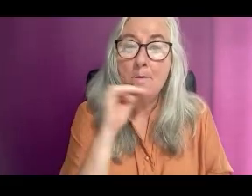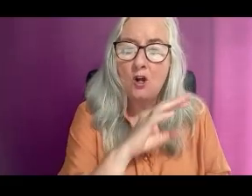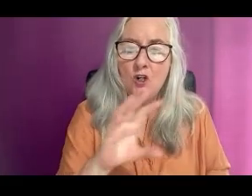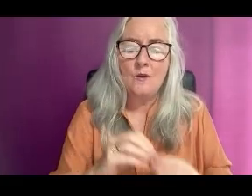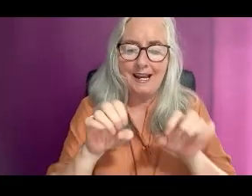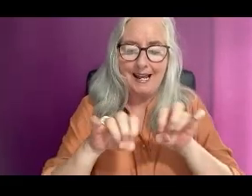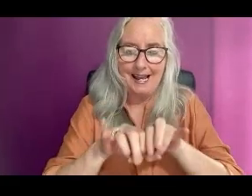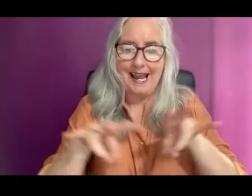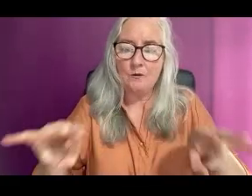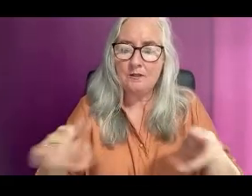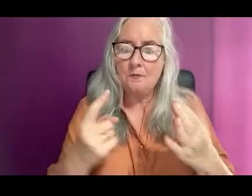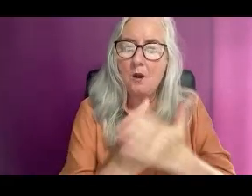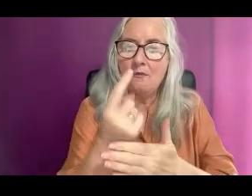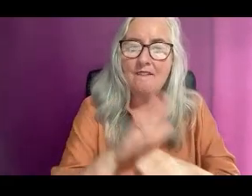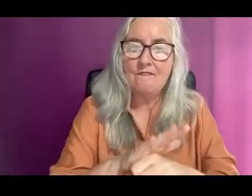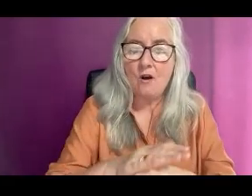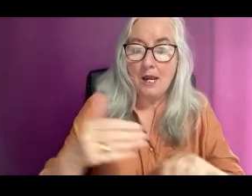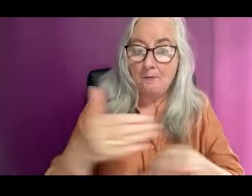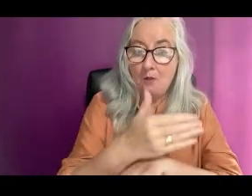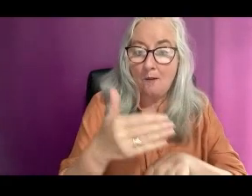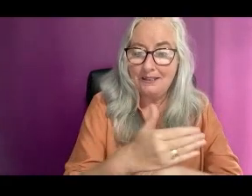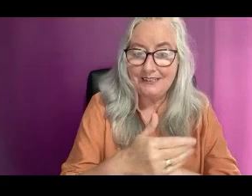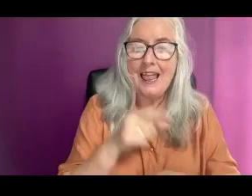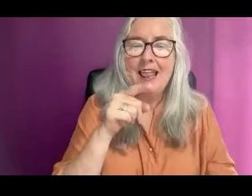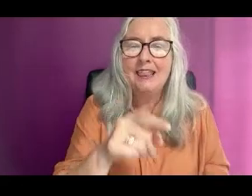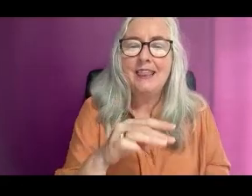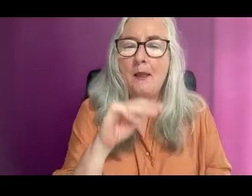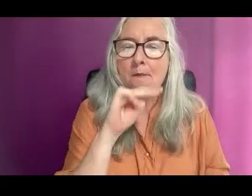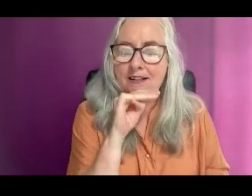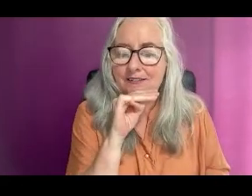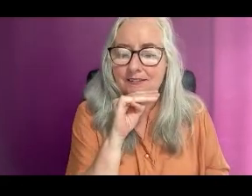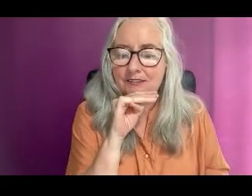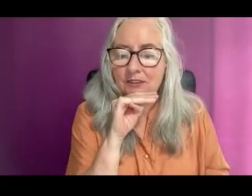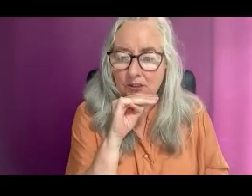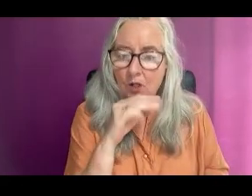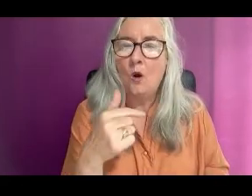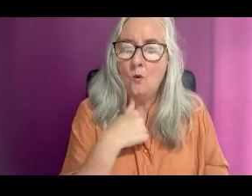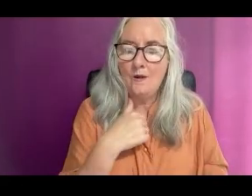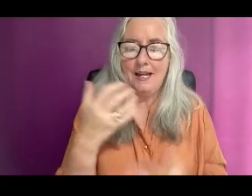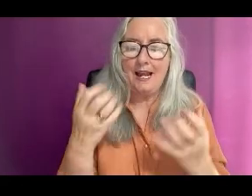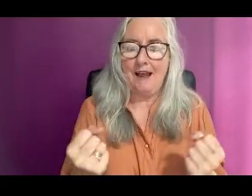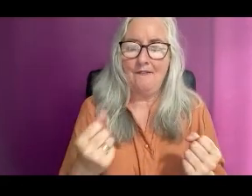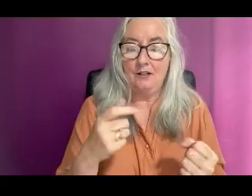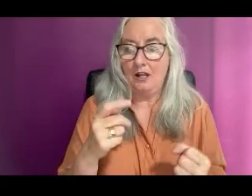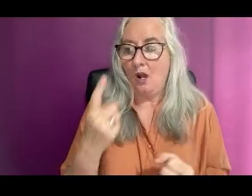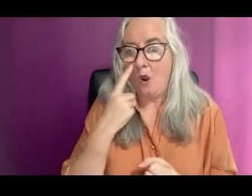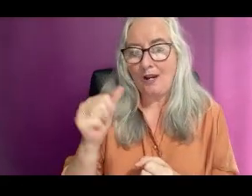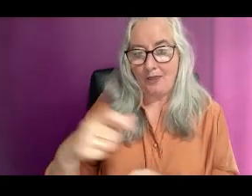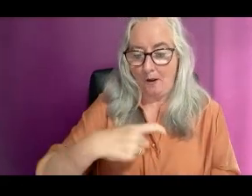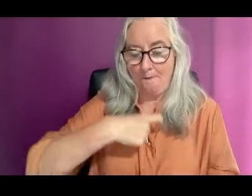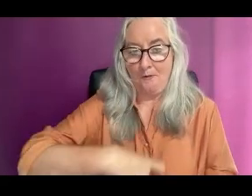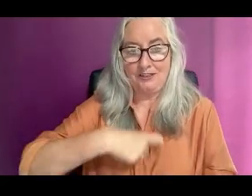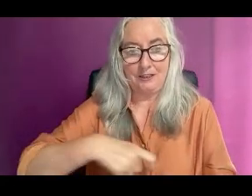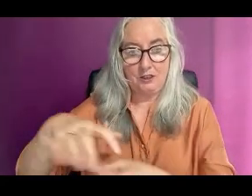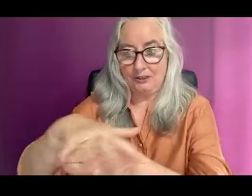equitable opportunities for employment, which just means that we are taking personal circumstances into considerations.